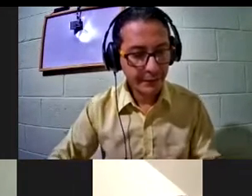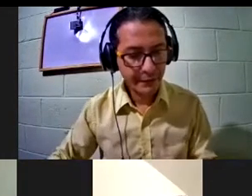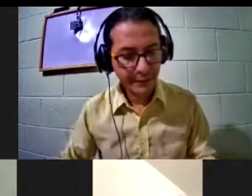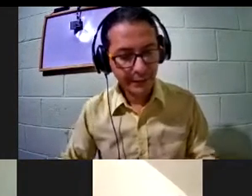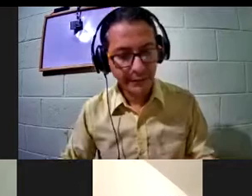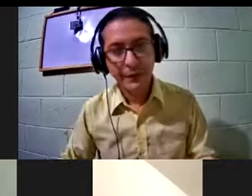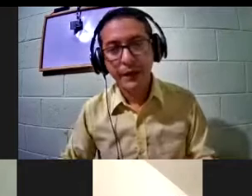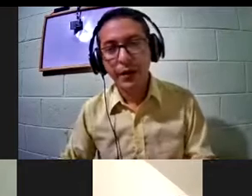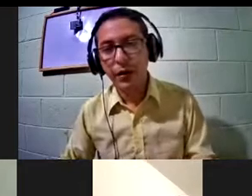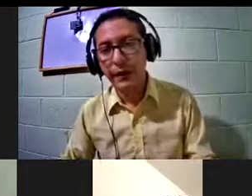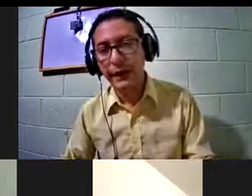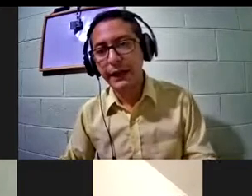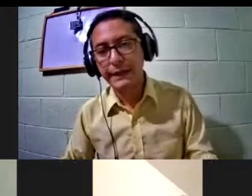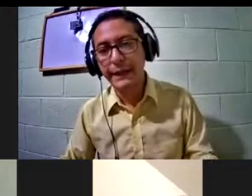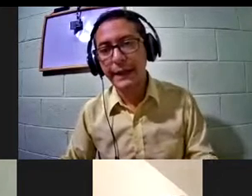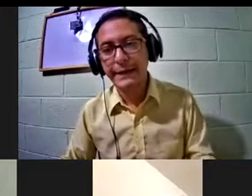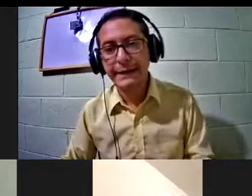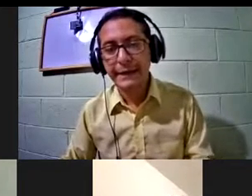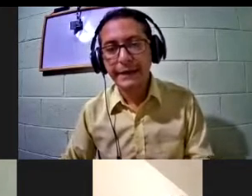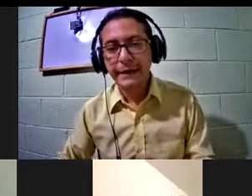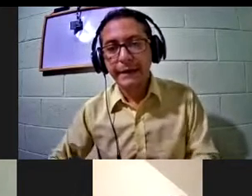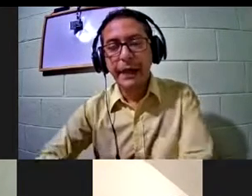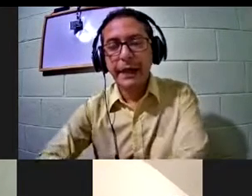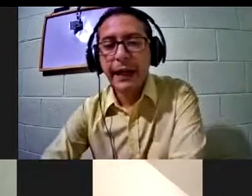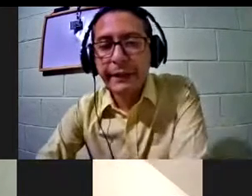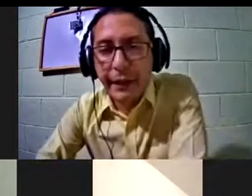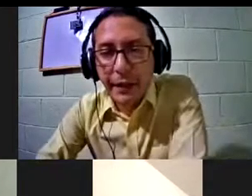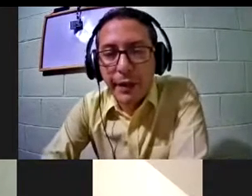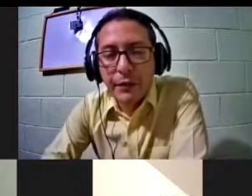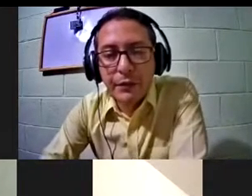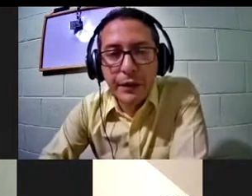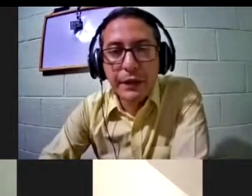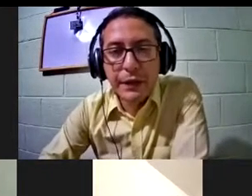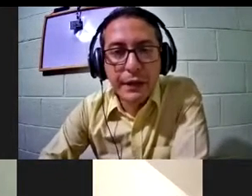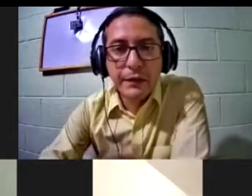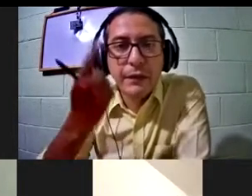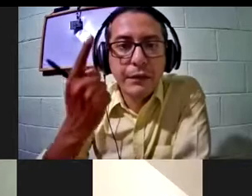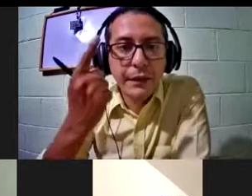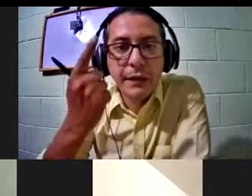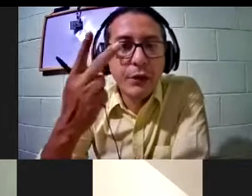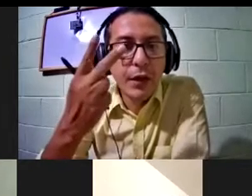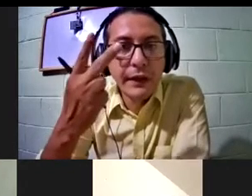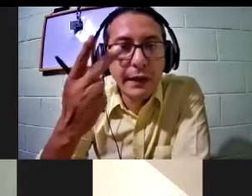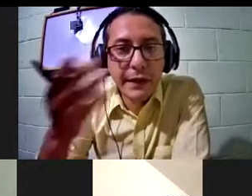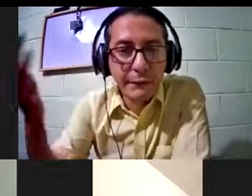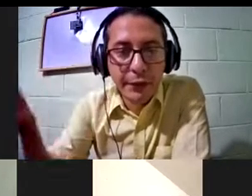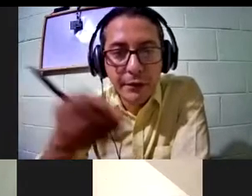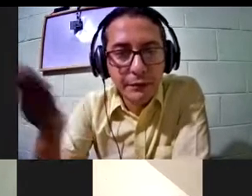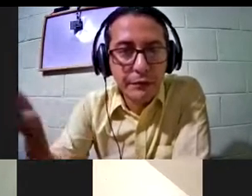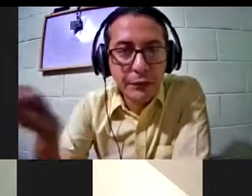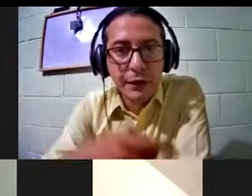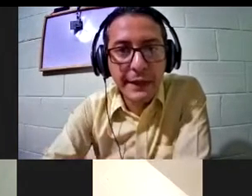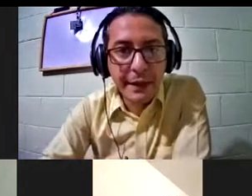see. Let's see, teacher. Okay, let's see, guys. Mariela, tell me about, tell me two activities